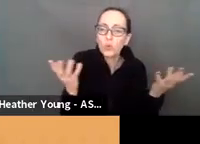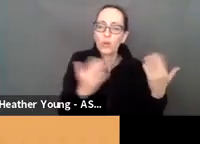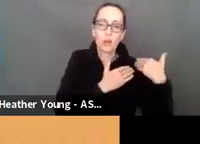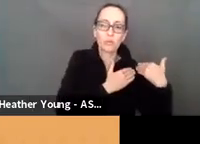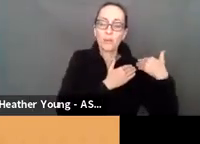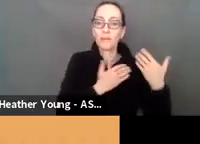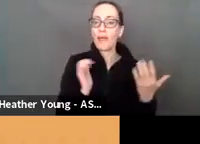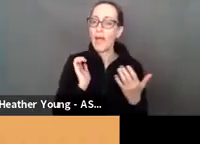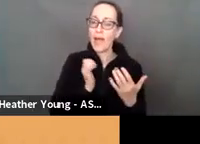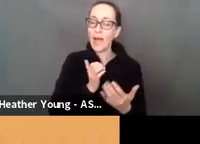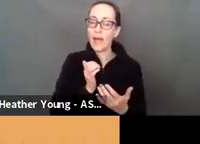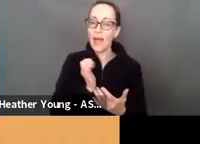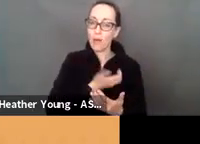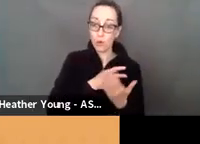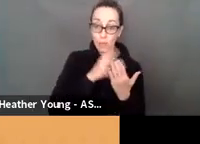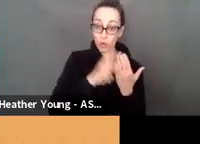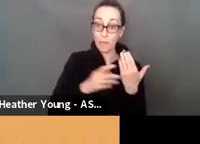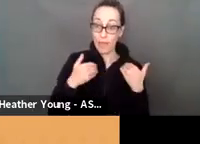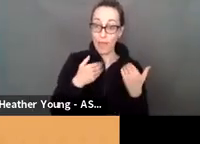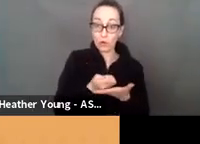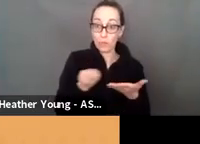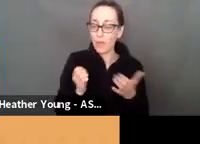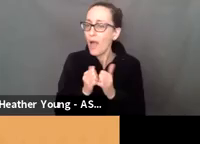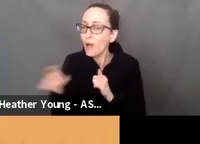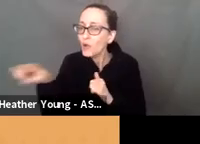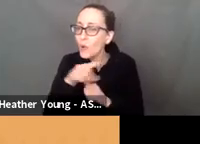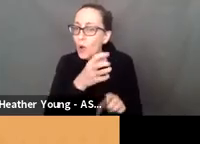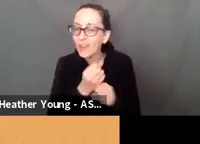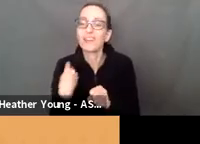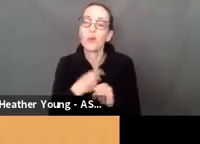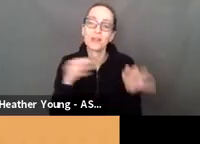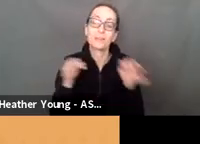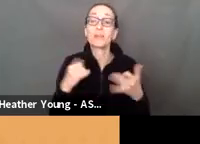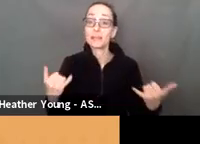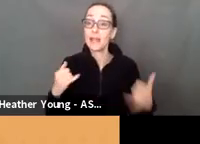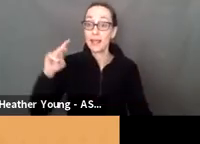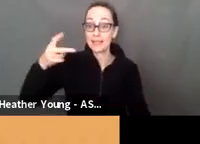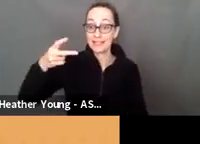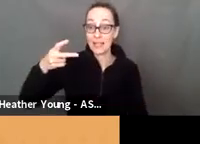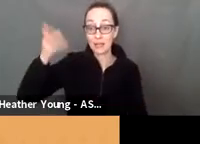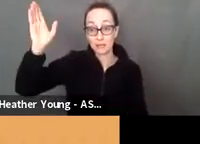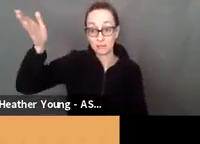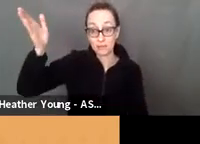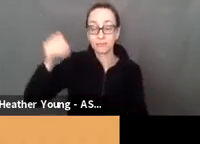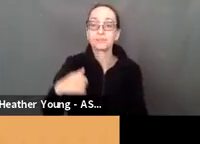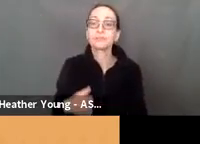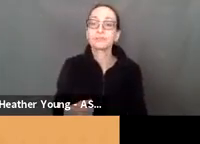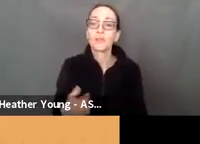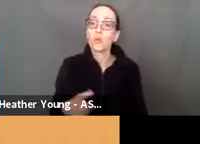our program. And so this is the second webinar in that series. And today we're specifically